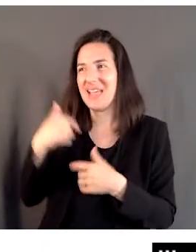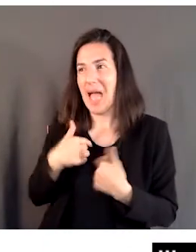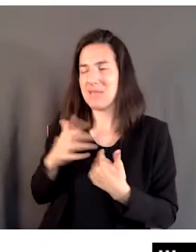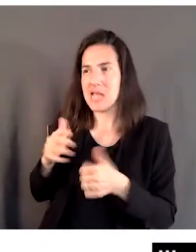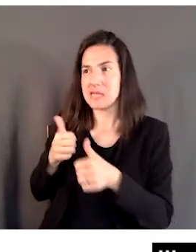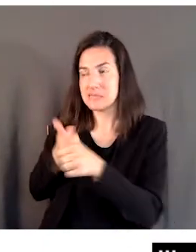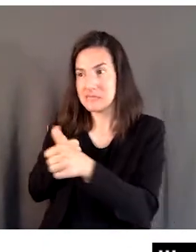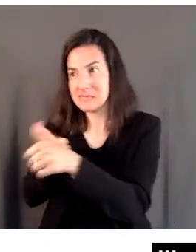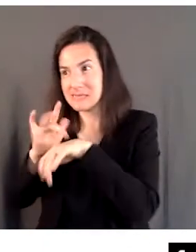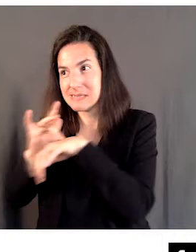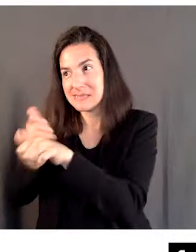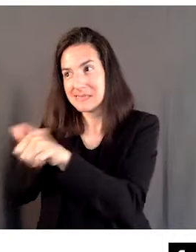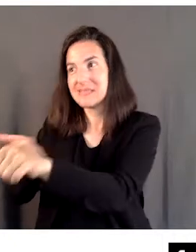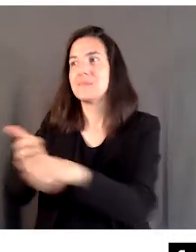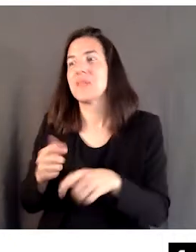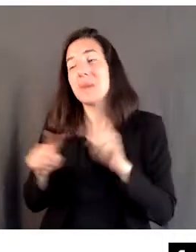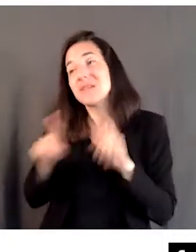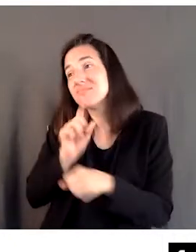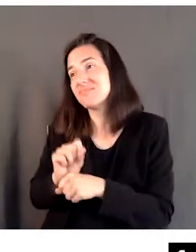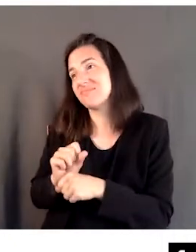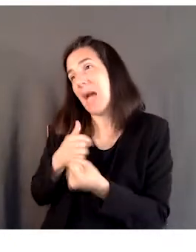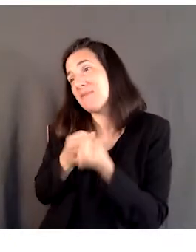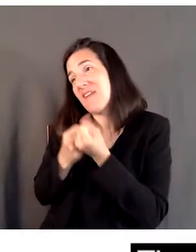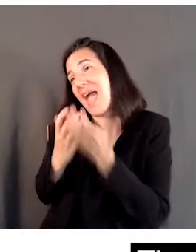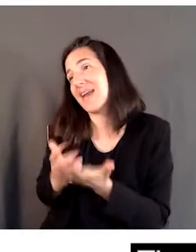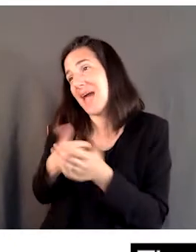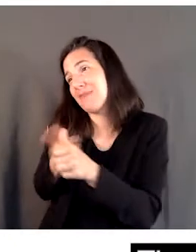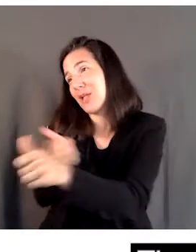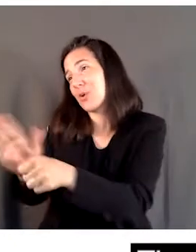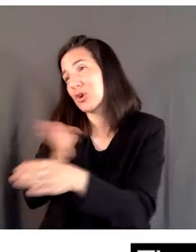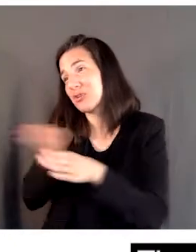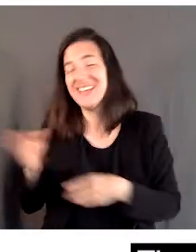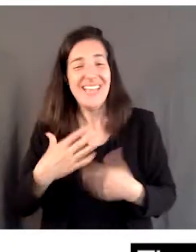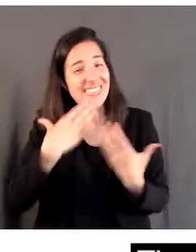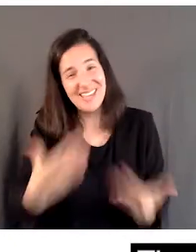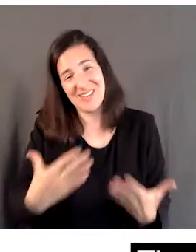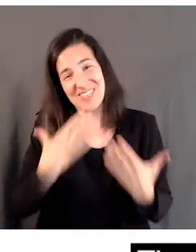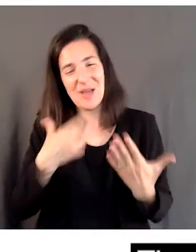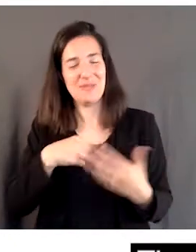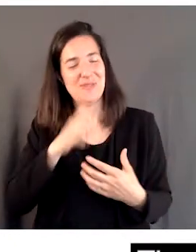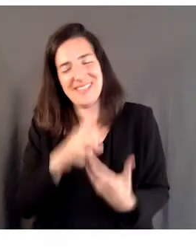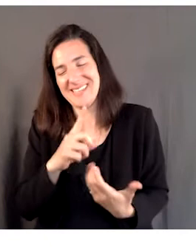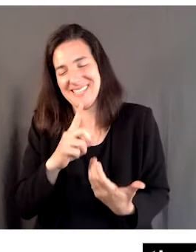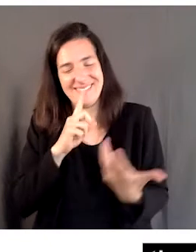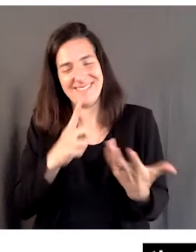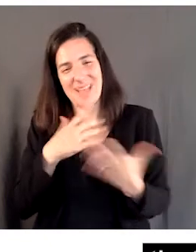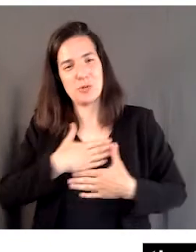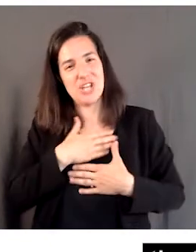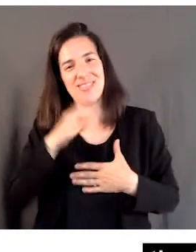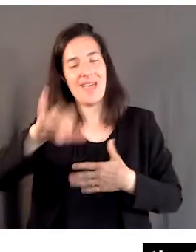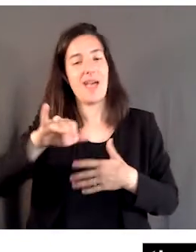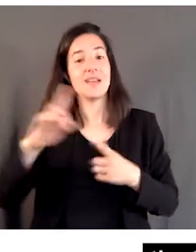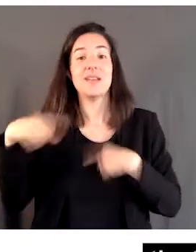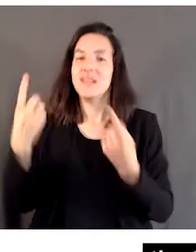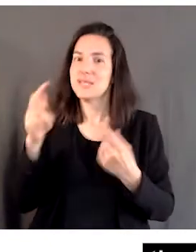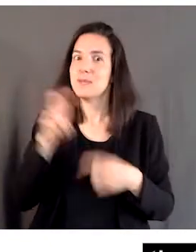do. I follow you. I'm following your career as a fan. Go ahead. Thank you. I really, really appreciate that. It's